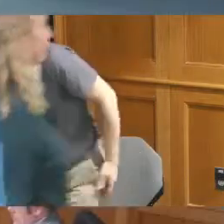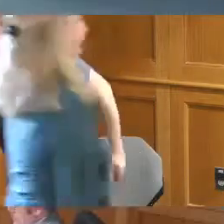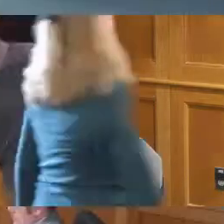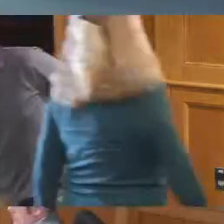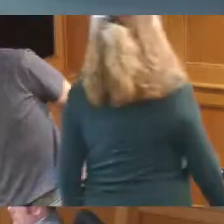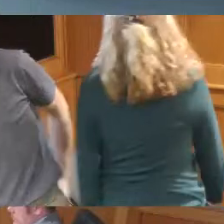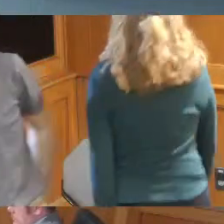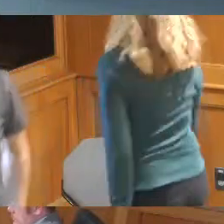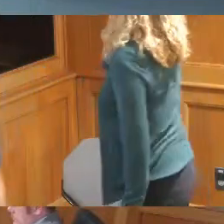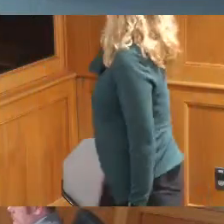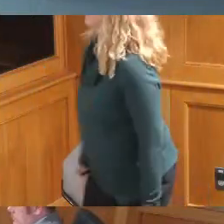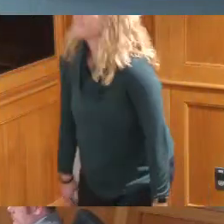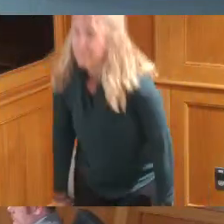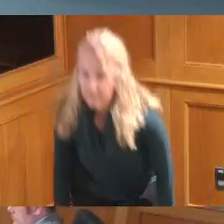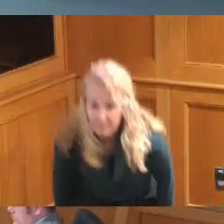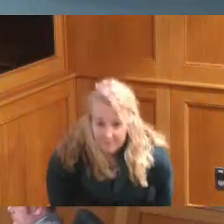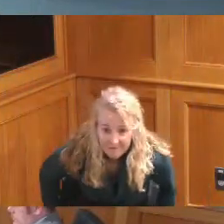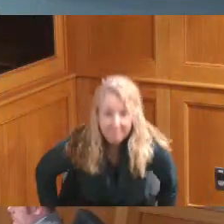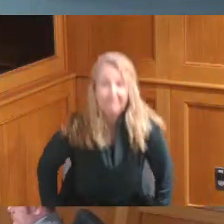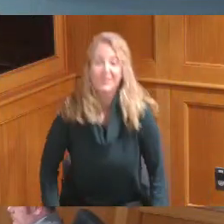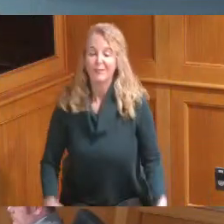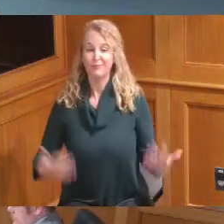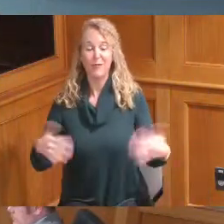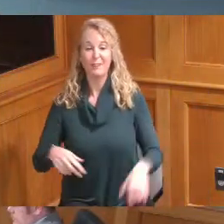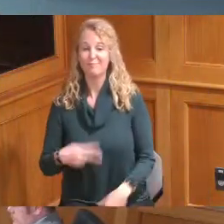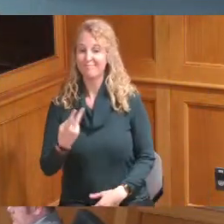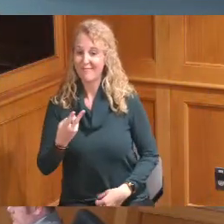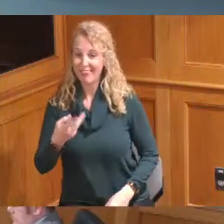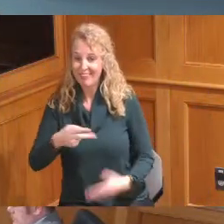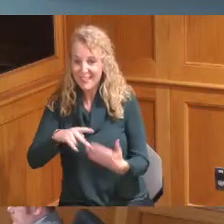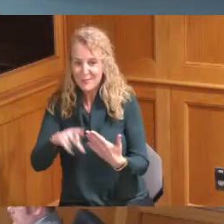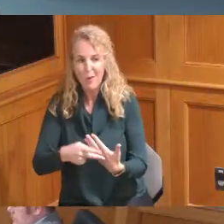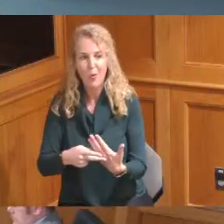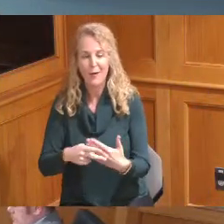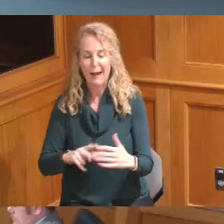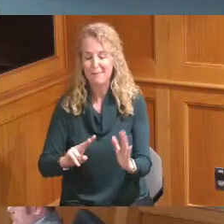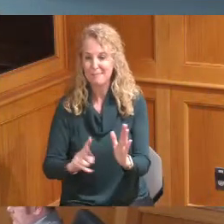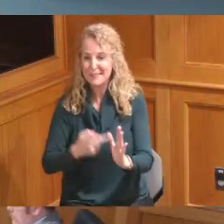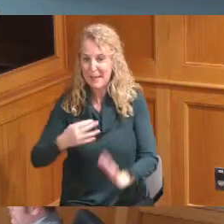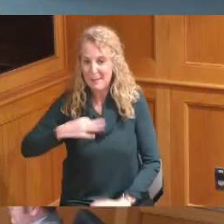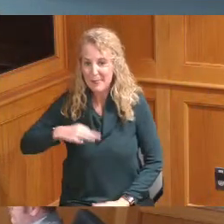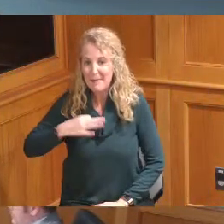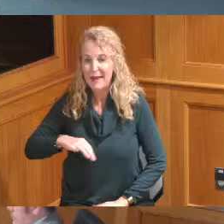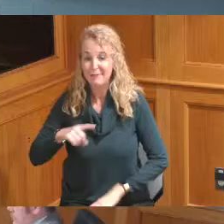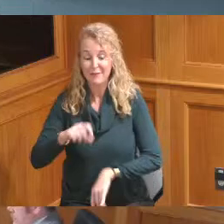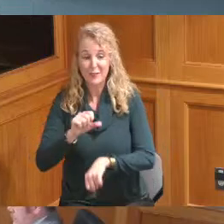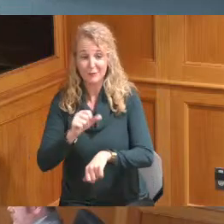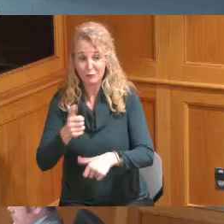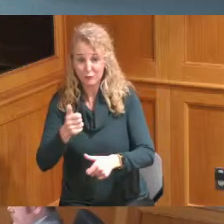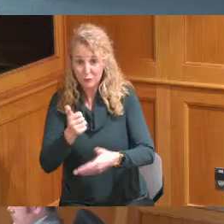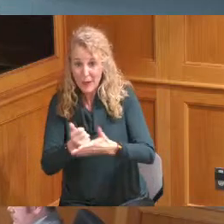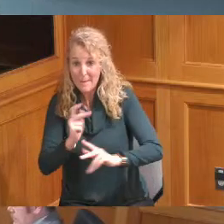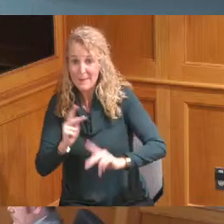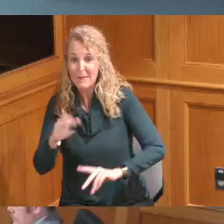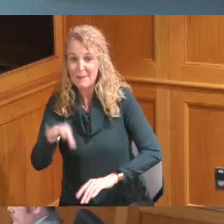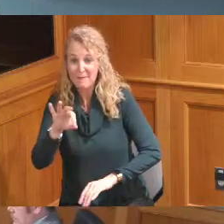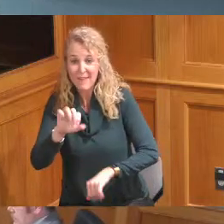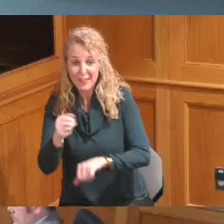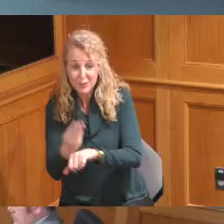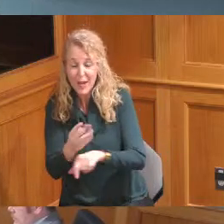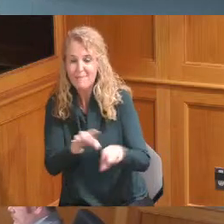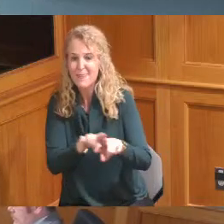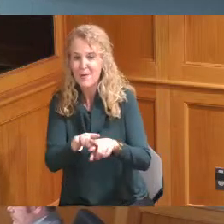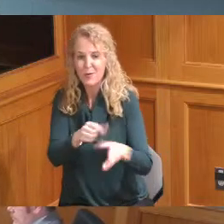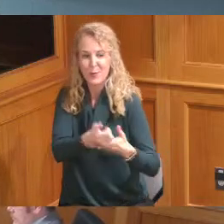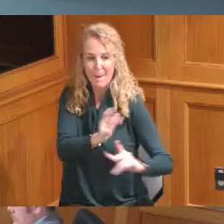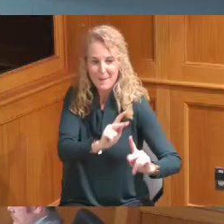it up, Vice President Driehaus. I feel like this one has a double benefit because you're employing people in recovery and helping people in recovery.